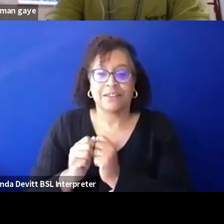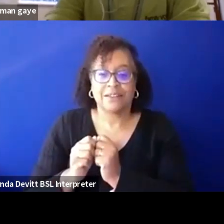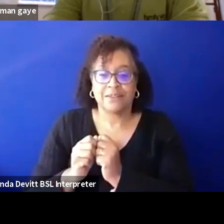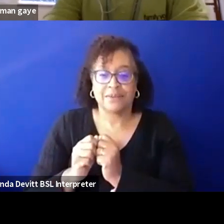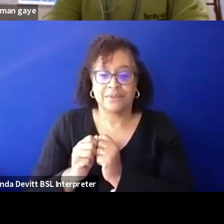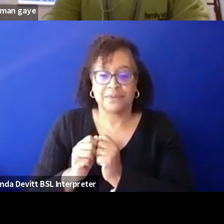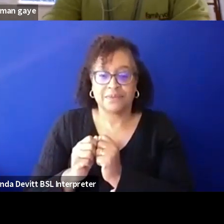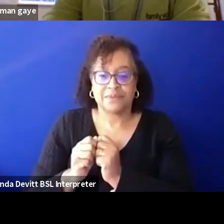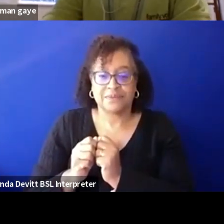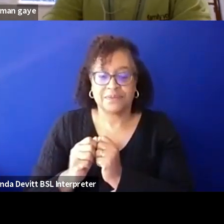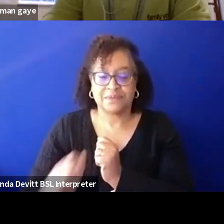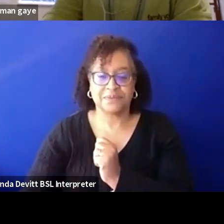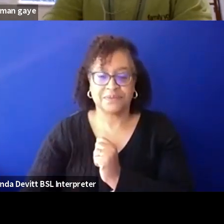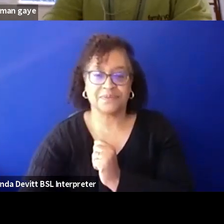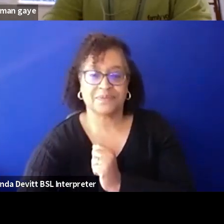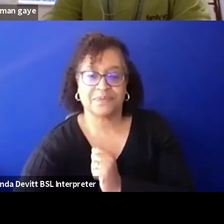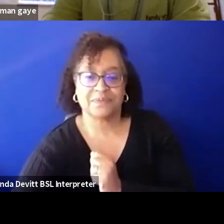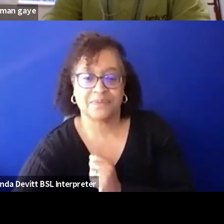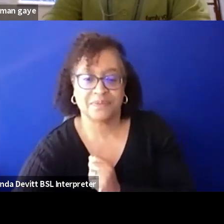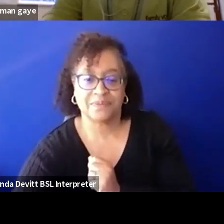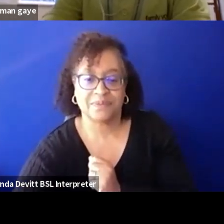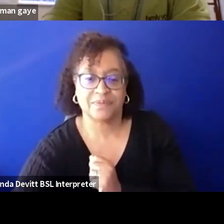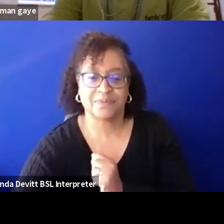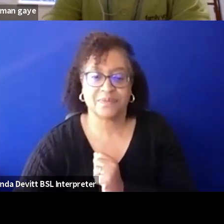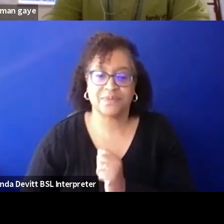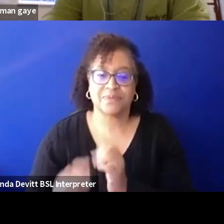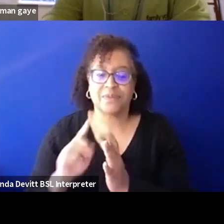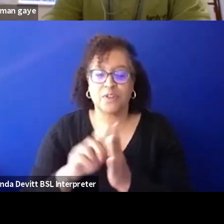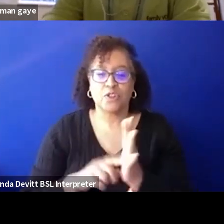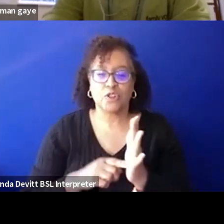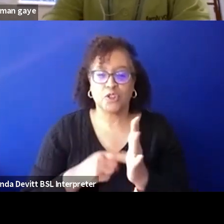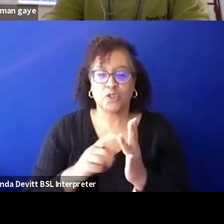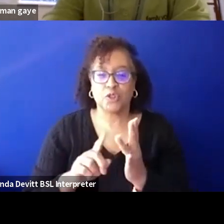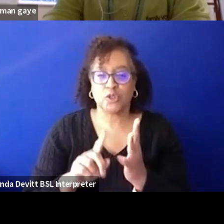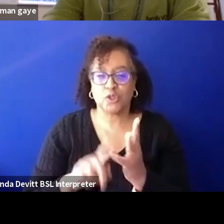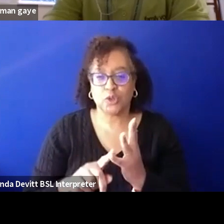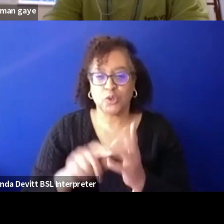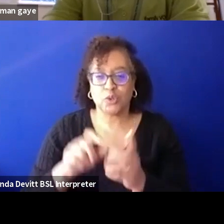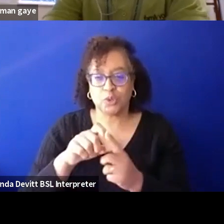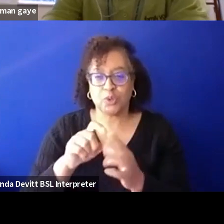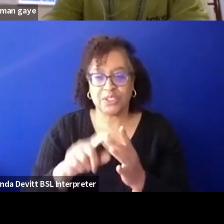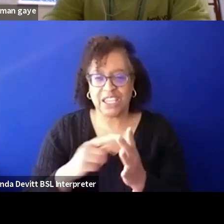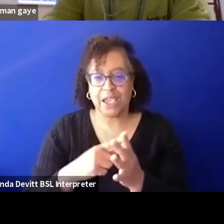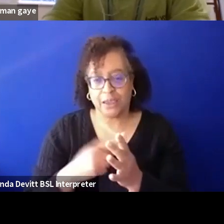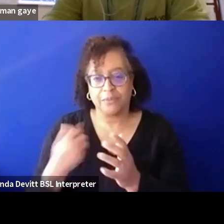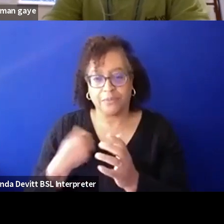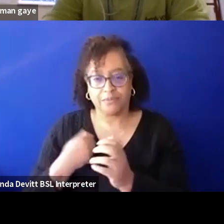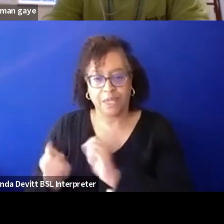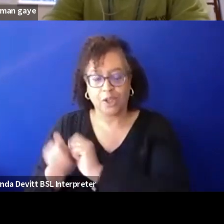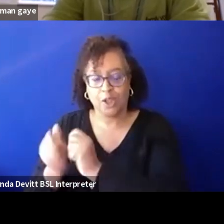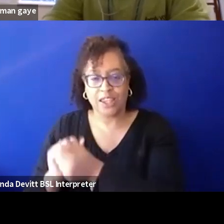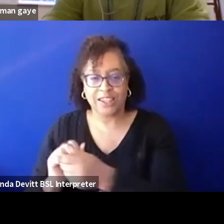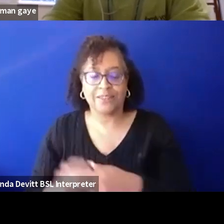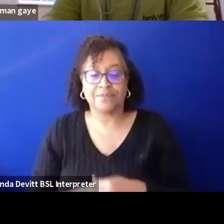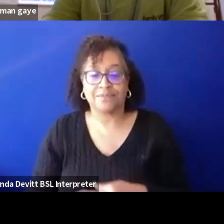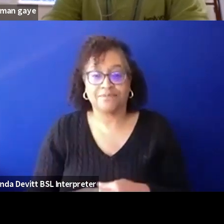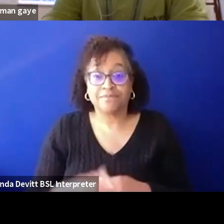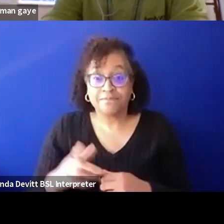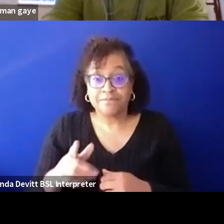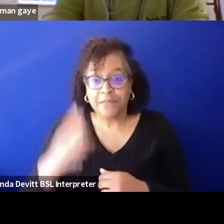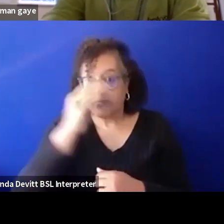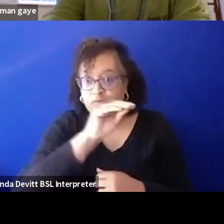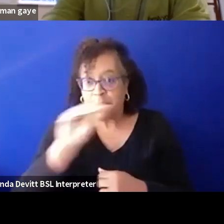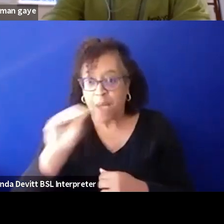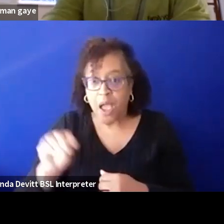Peterborough. Yeah. First of all, can I remind you all that we will be recording